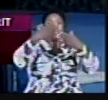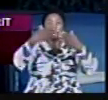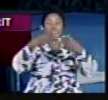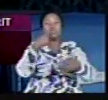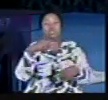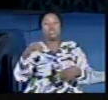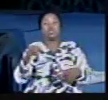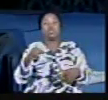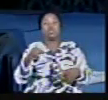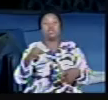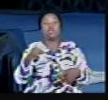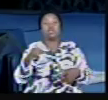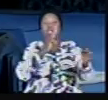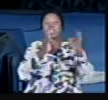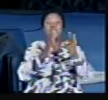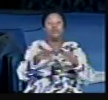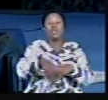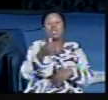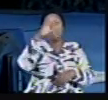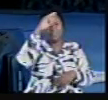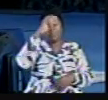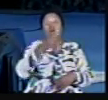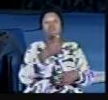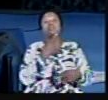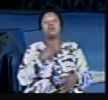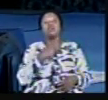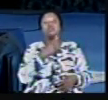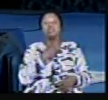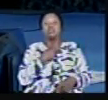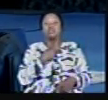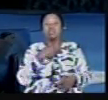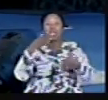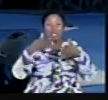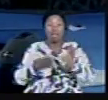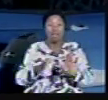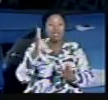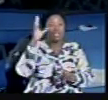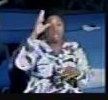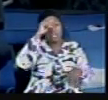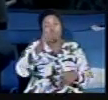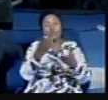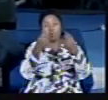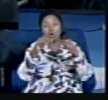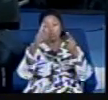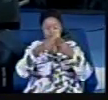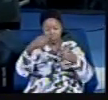if any man thirst, let him come unto